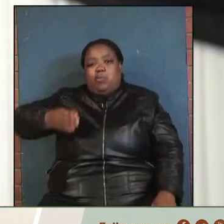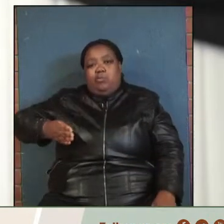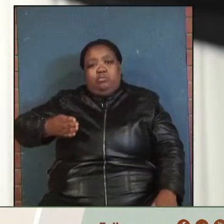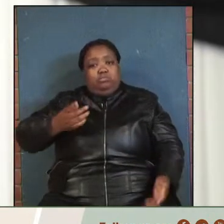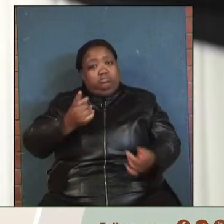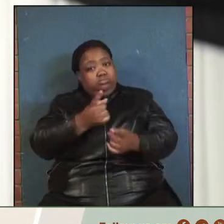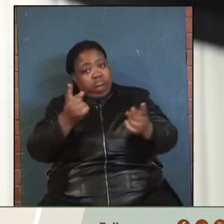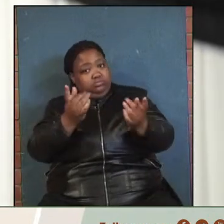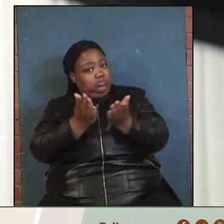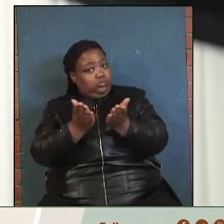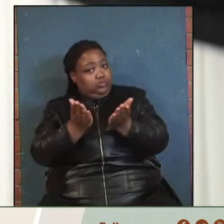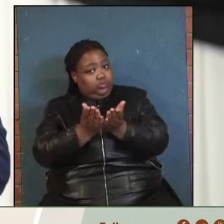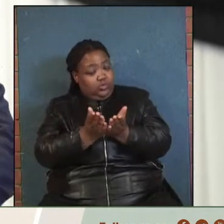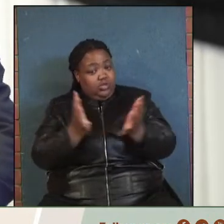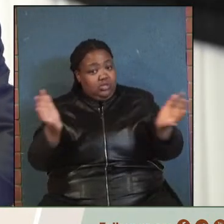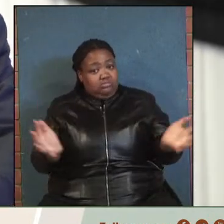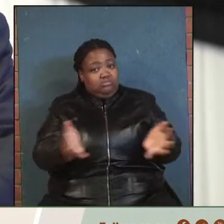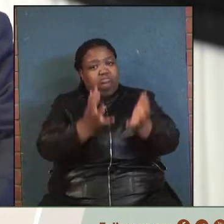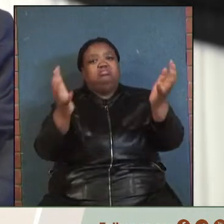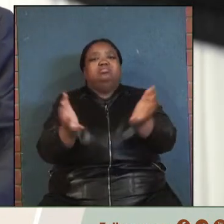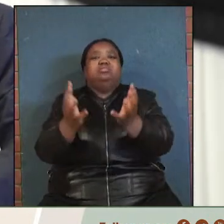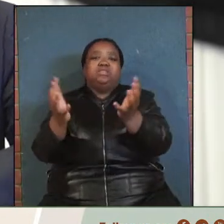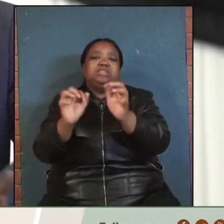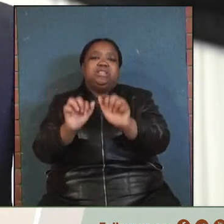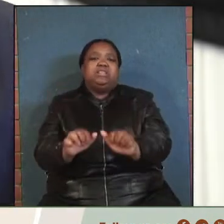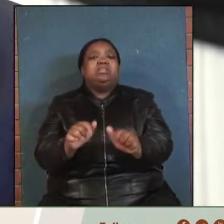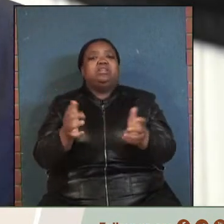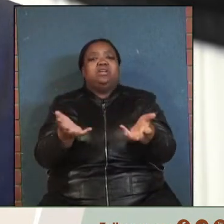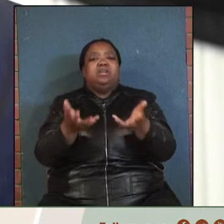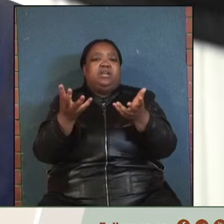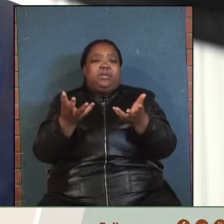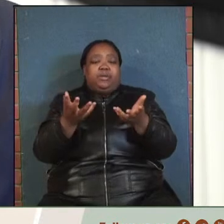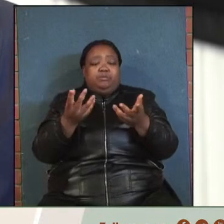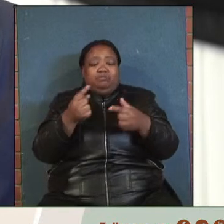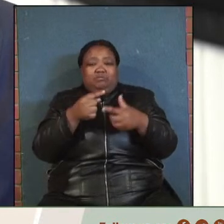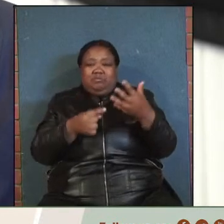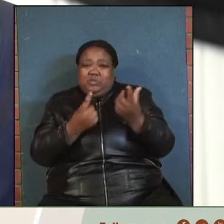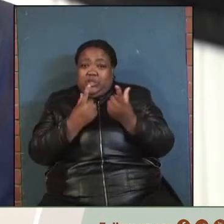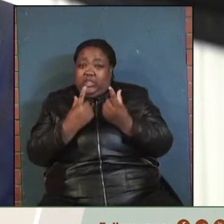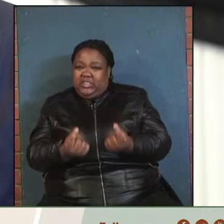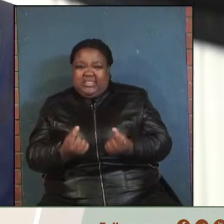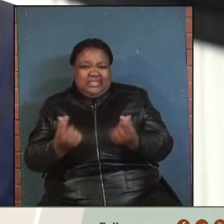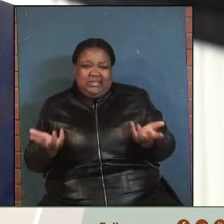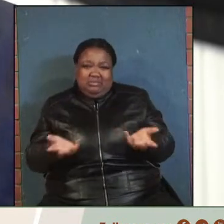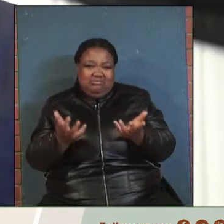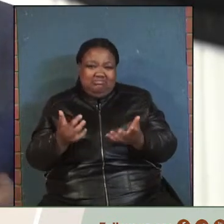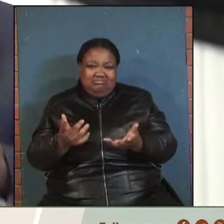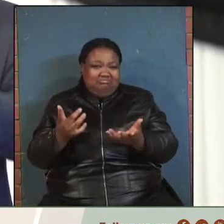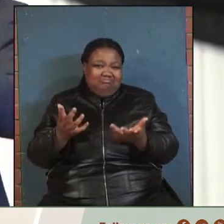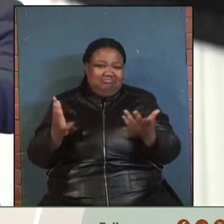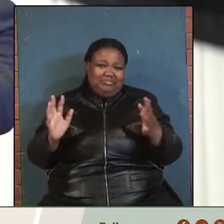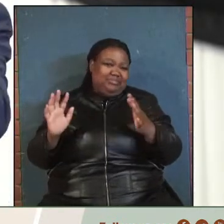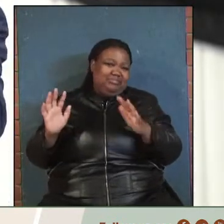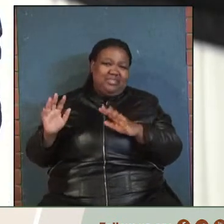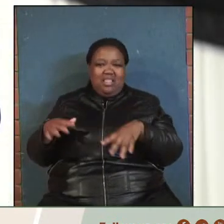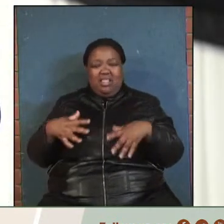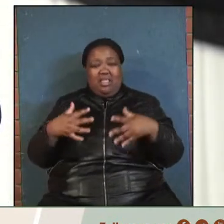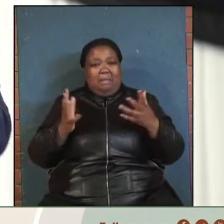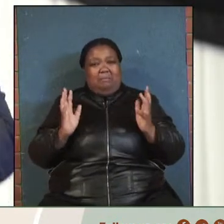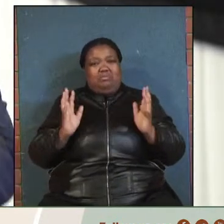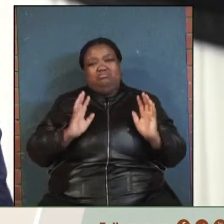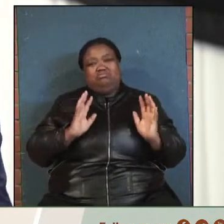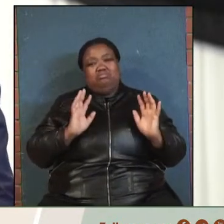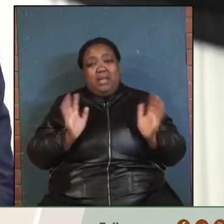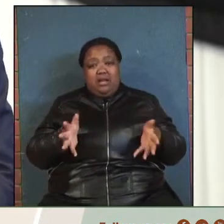you that whatever you do is not a futile exercise. And we have the speaker